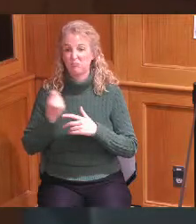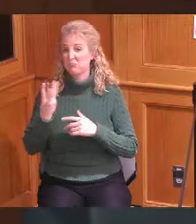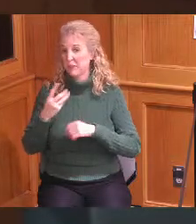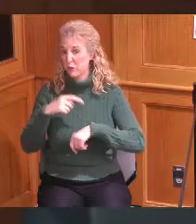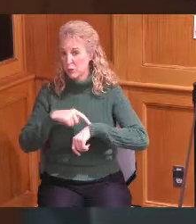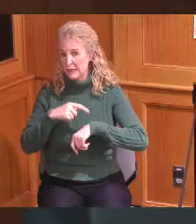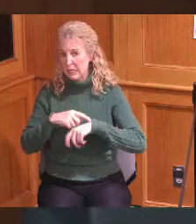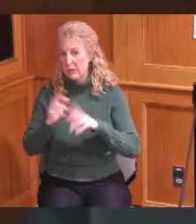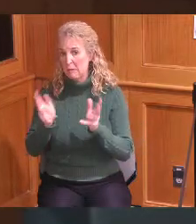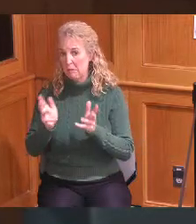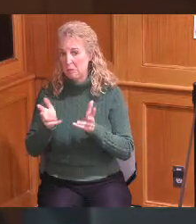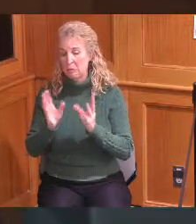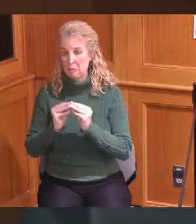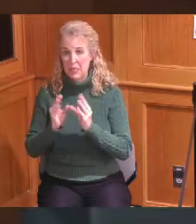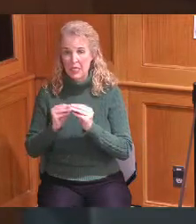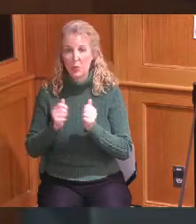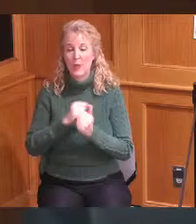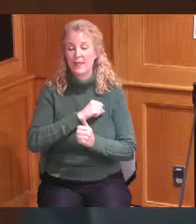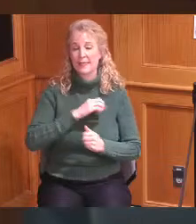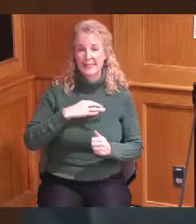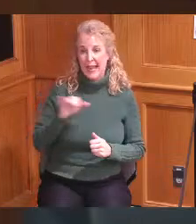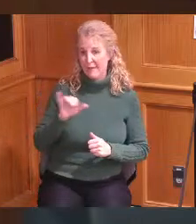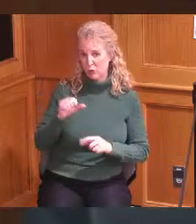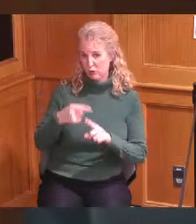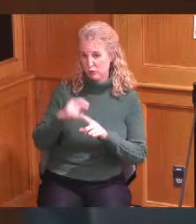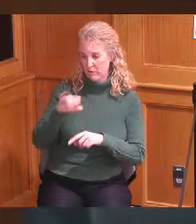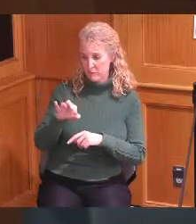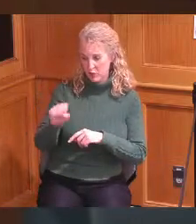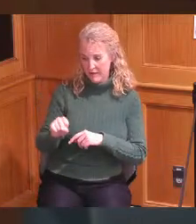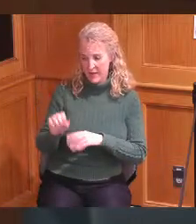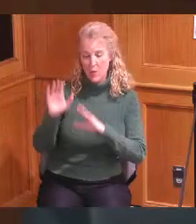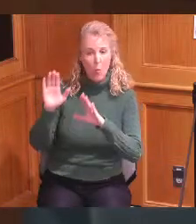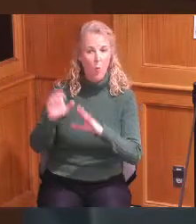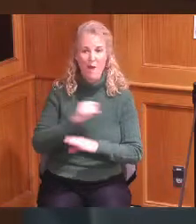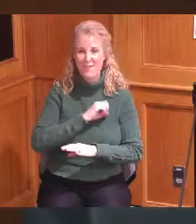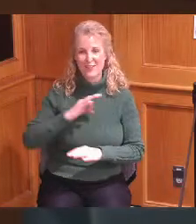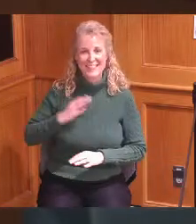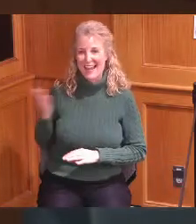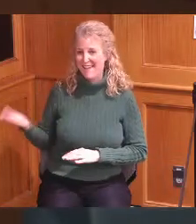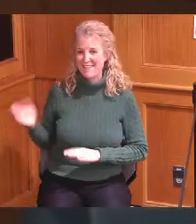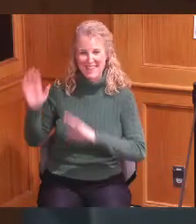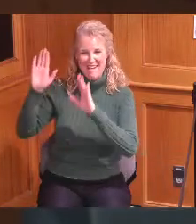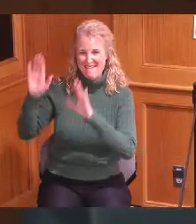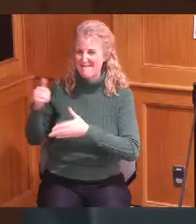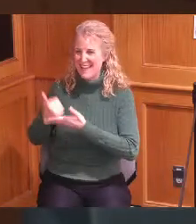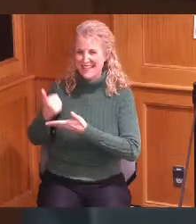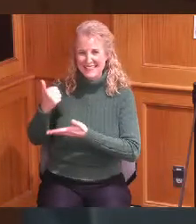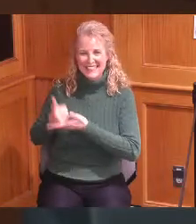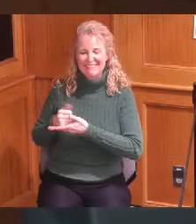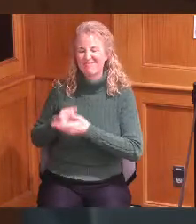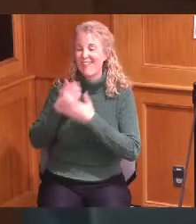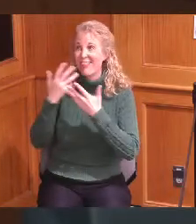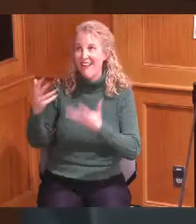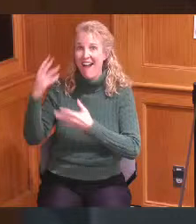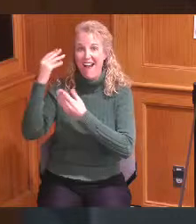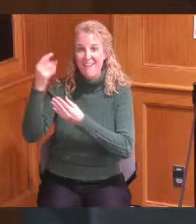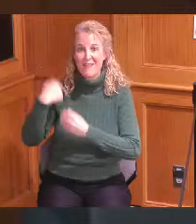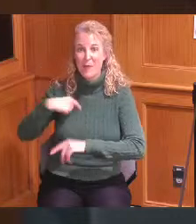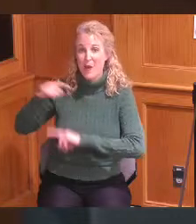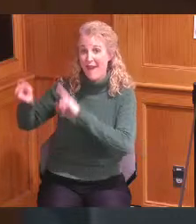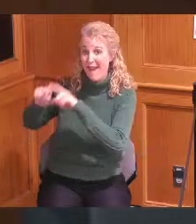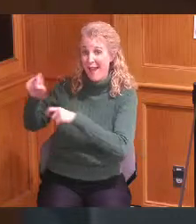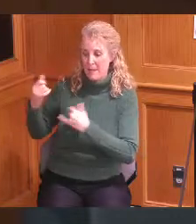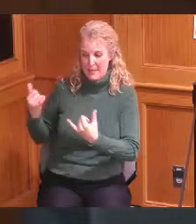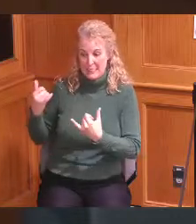times with the staff at JFS, excellent staff, amazingly helpful, lots of information. Even today,